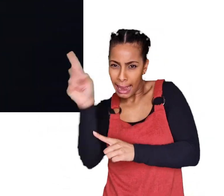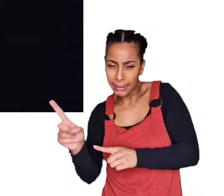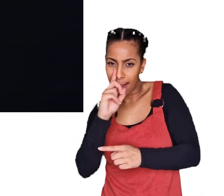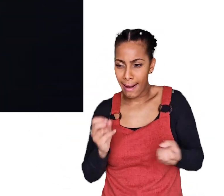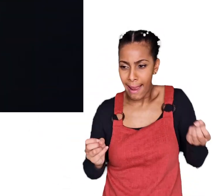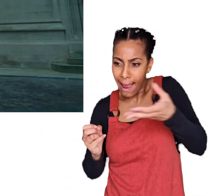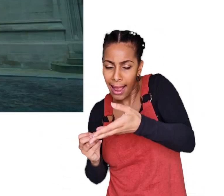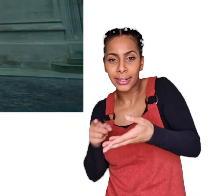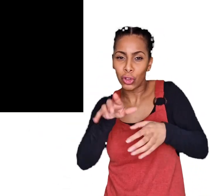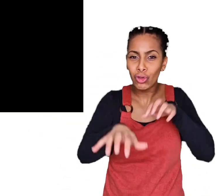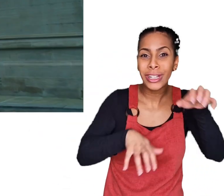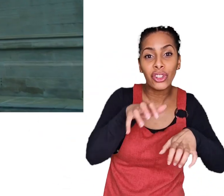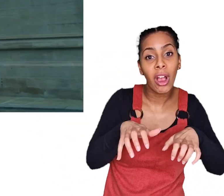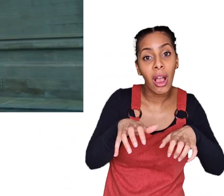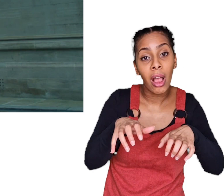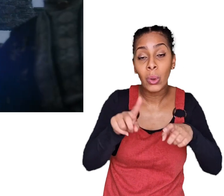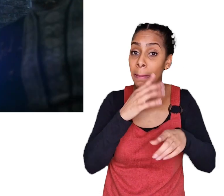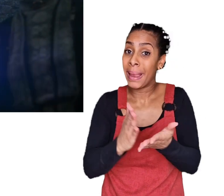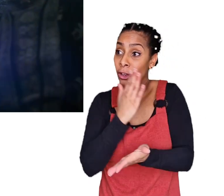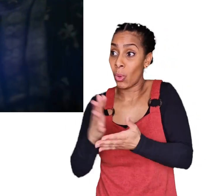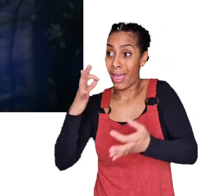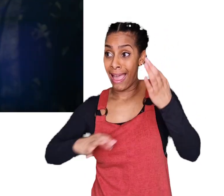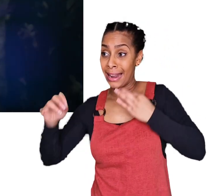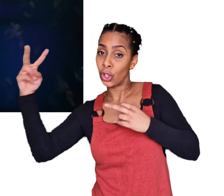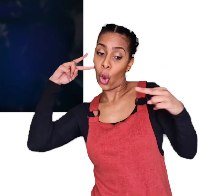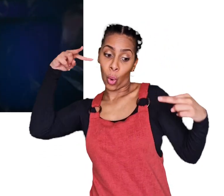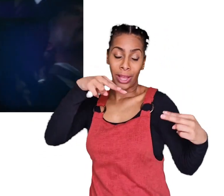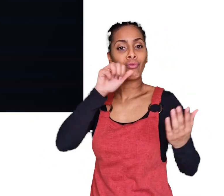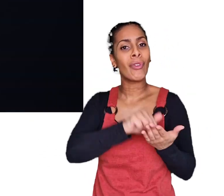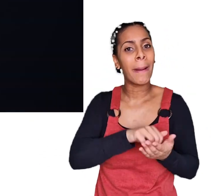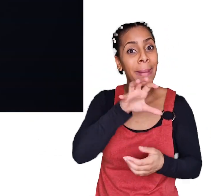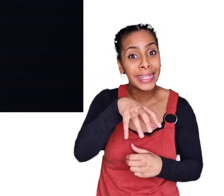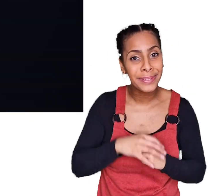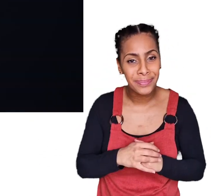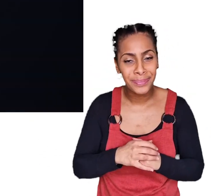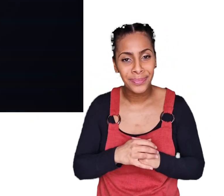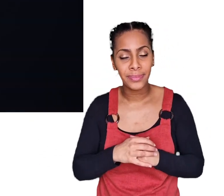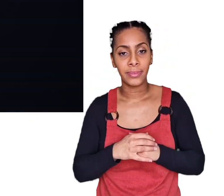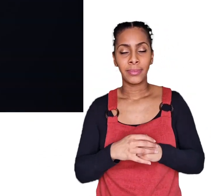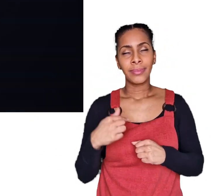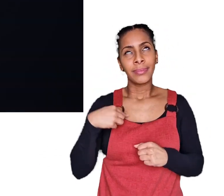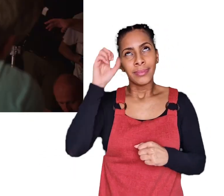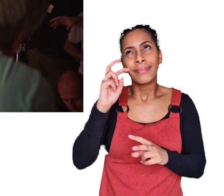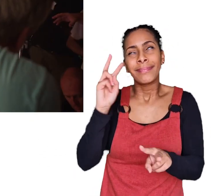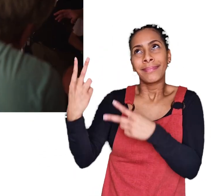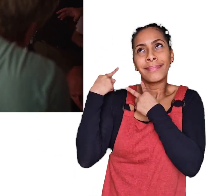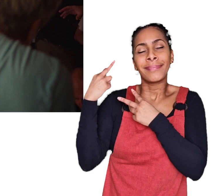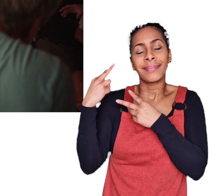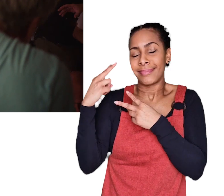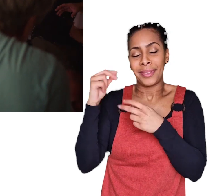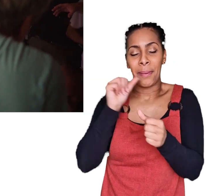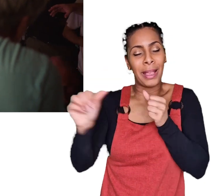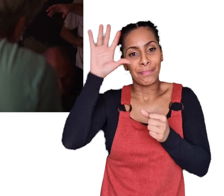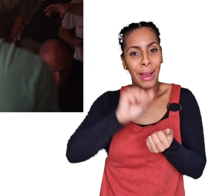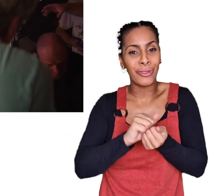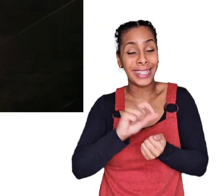to be in the right position, or that the actors are looking at the right spot. I think one of my favorite memories on set was I got to